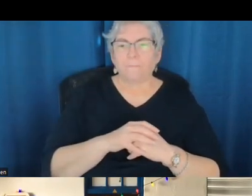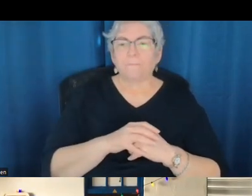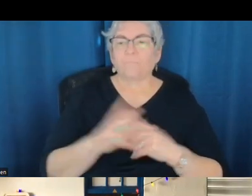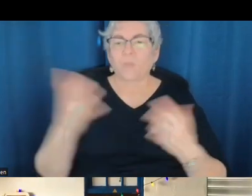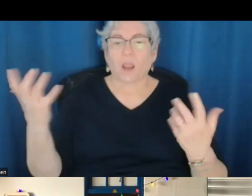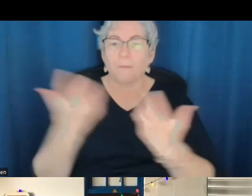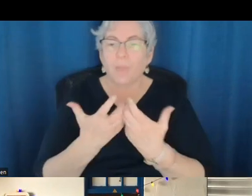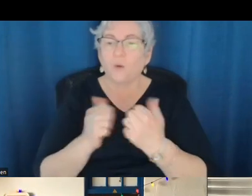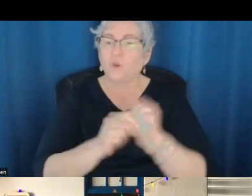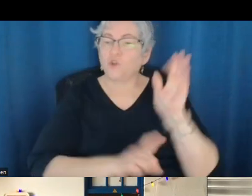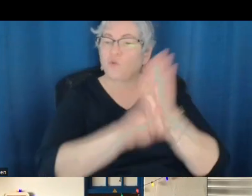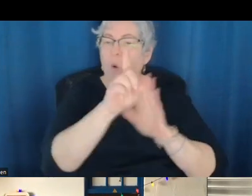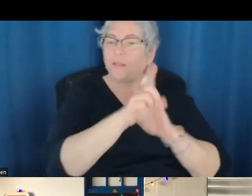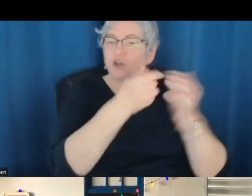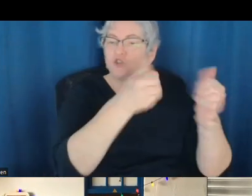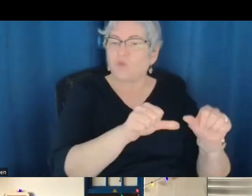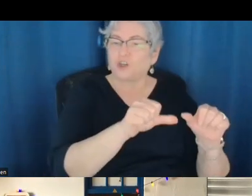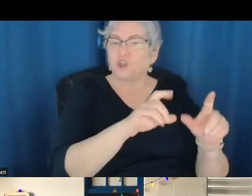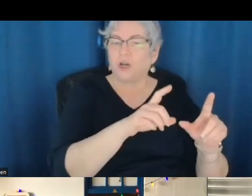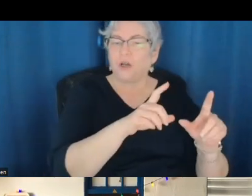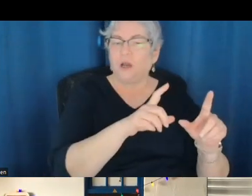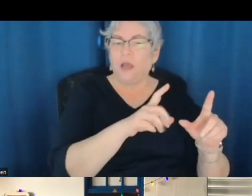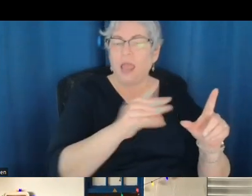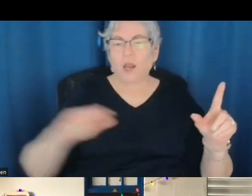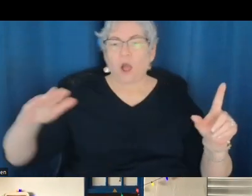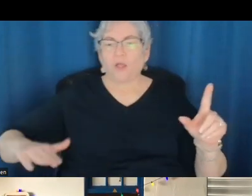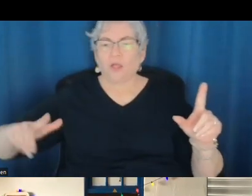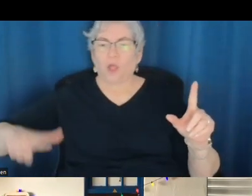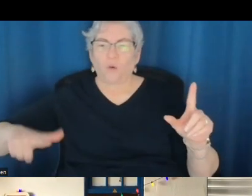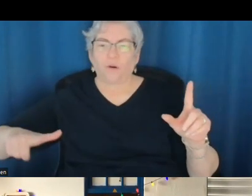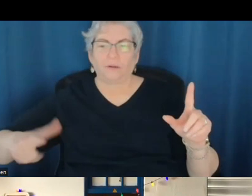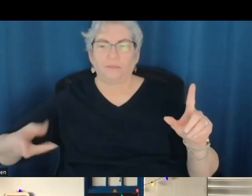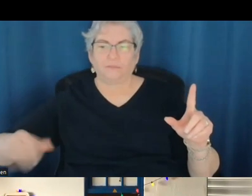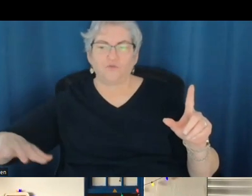Combine them with taller structural plants and lower spreading plants and ground covers.